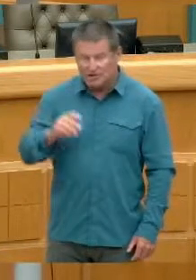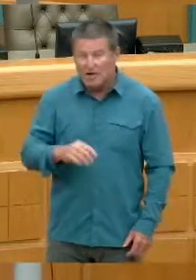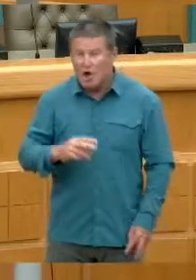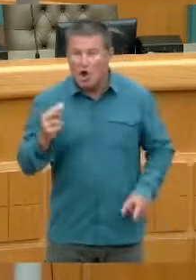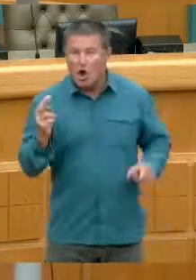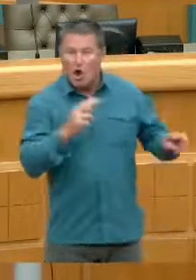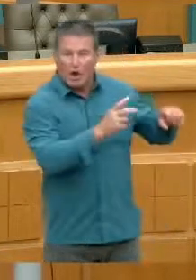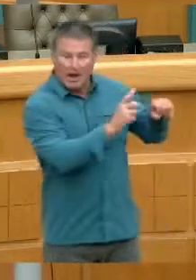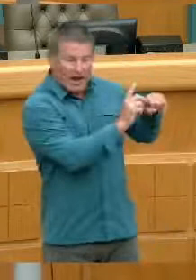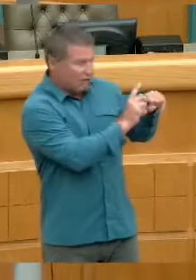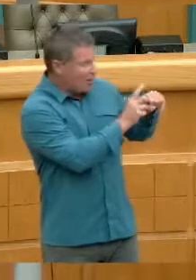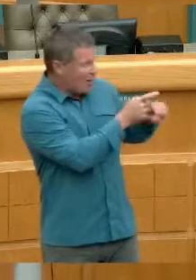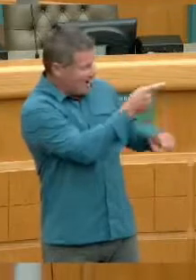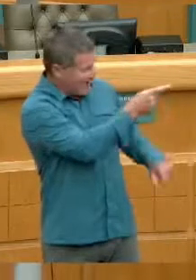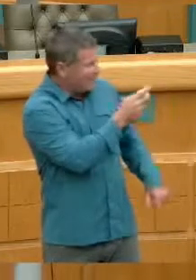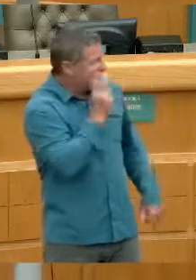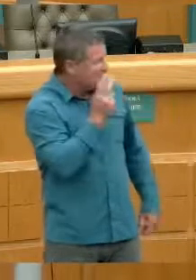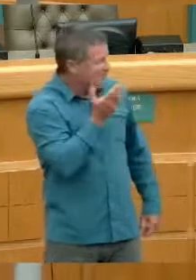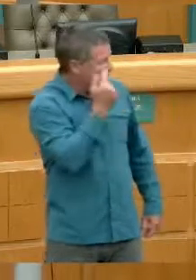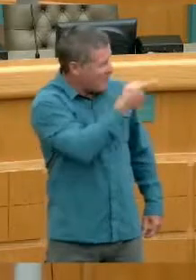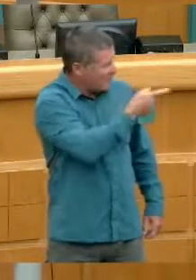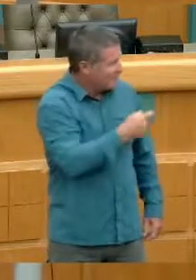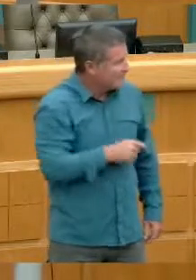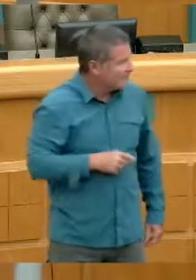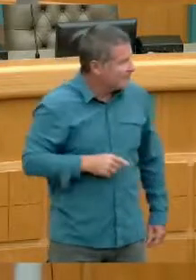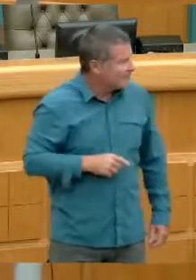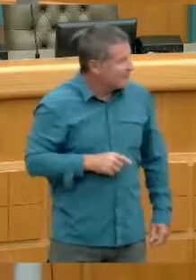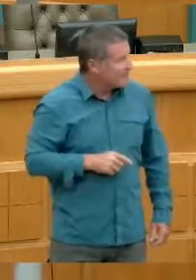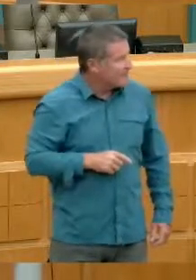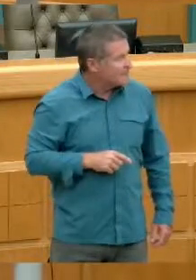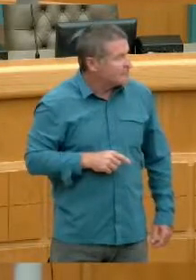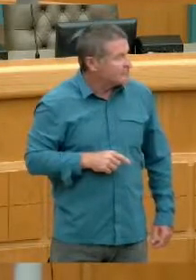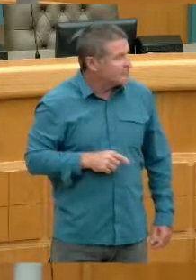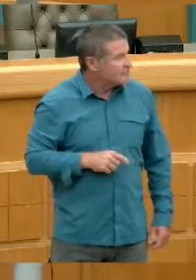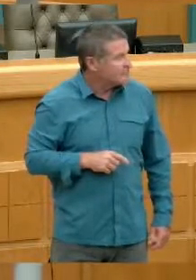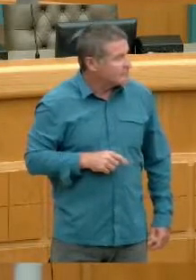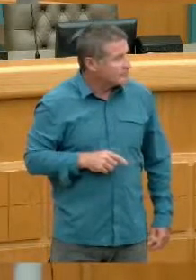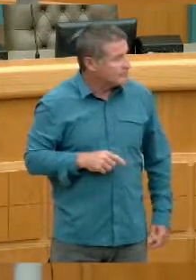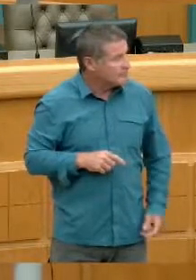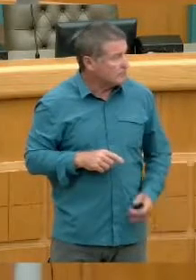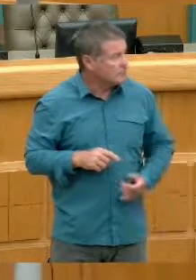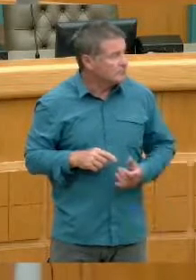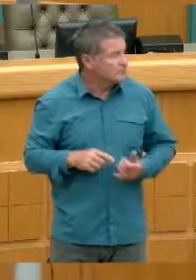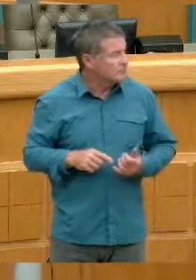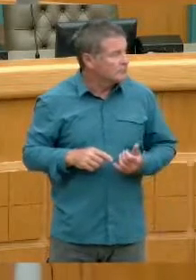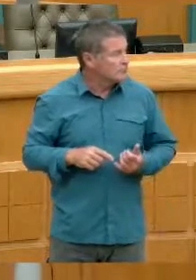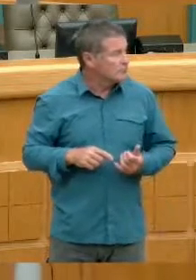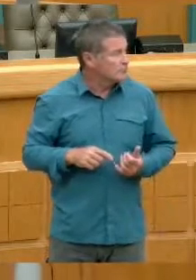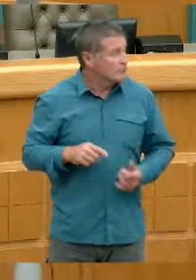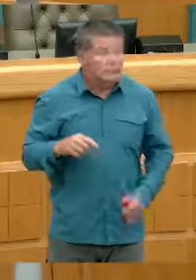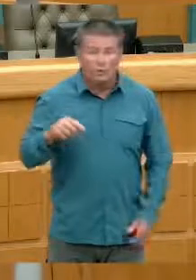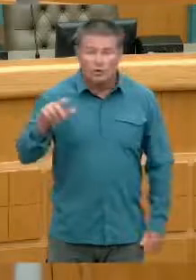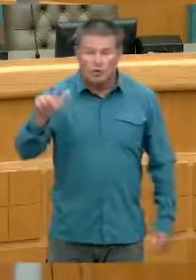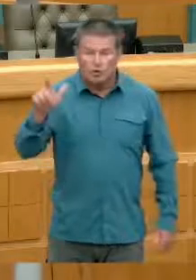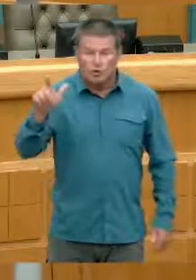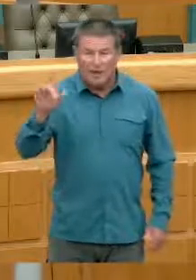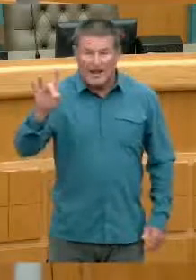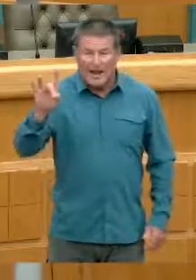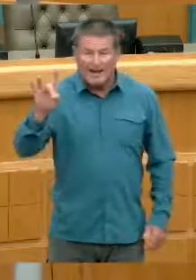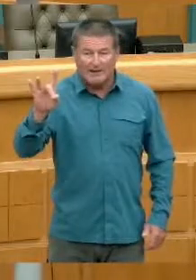the familiar donut chart, we have 28 persons that have recovered right